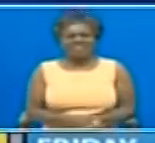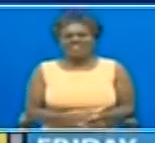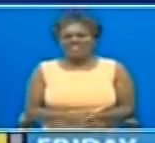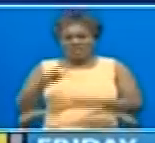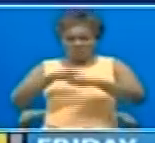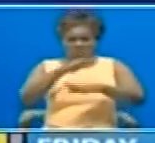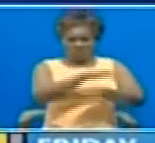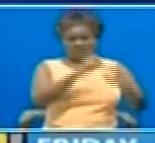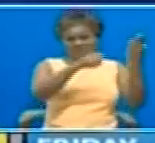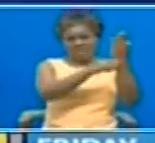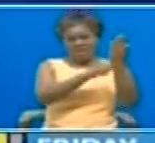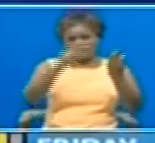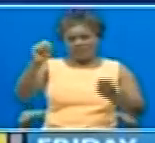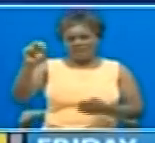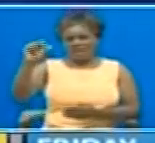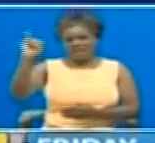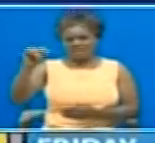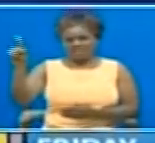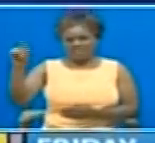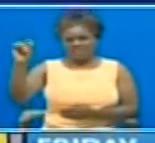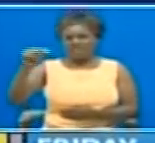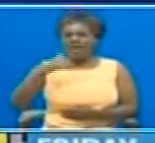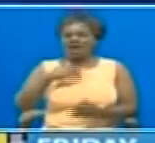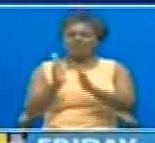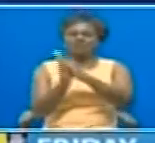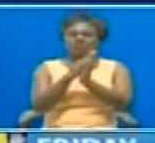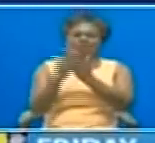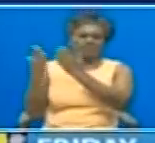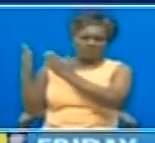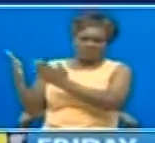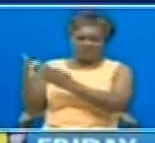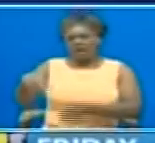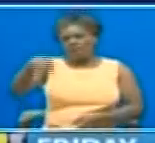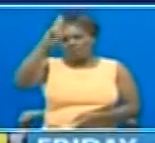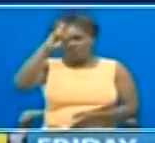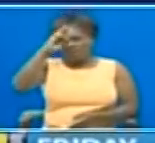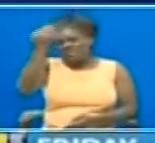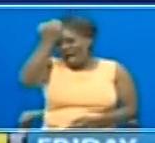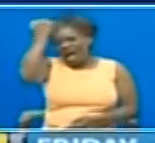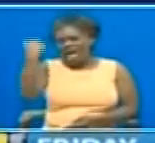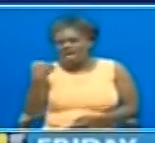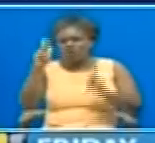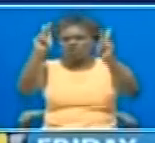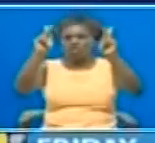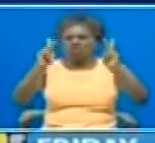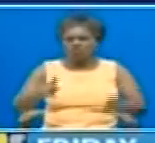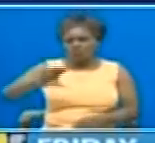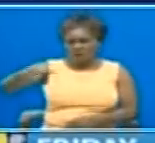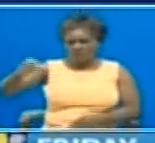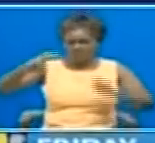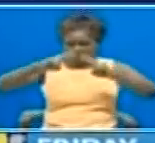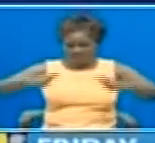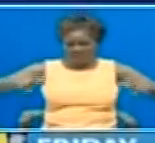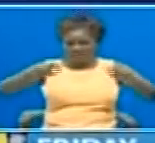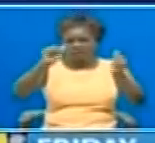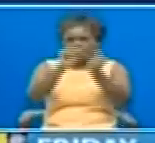Good evening. My name is Nazizi. Have a story for you. So, police in Ahero, Kisumu County have launched a manhunt for